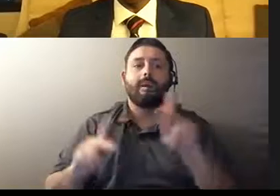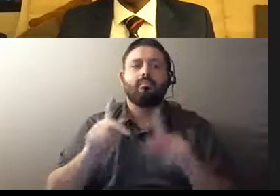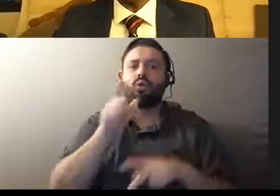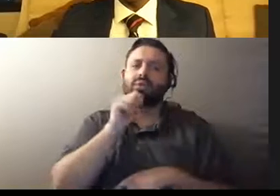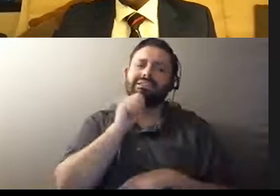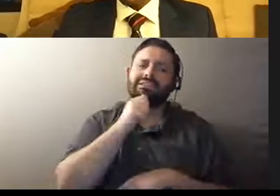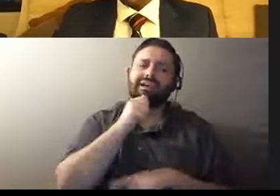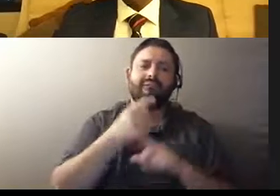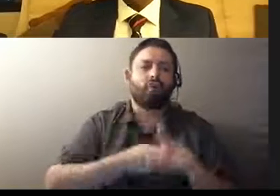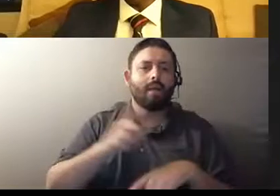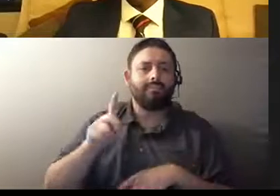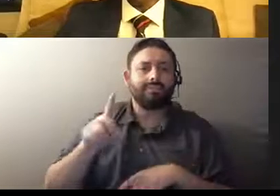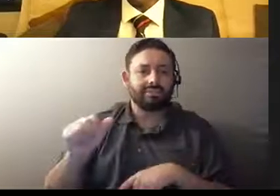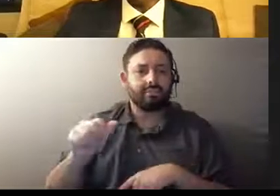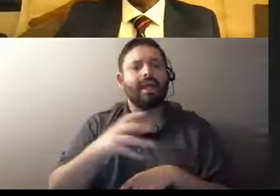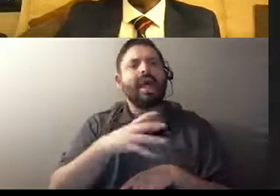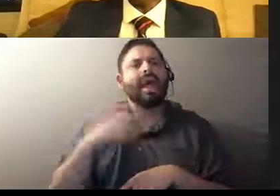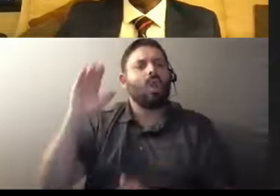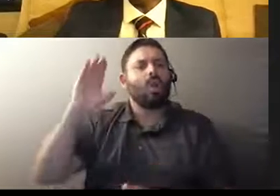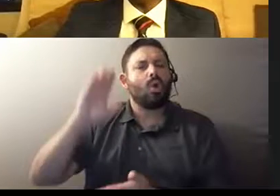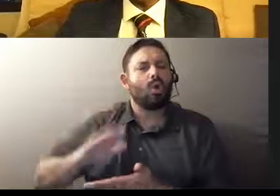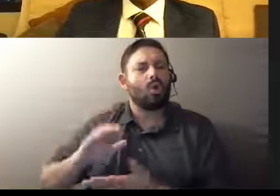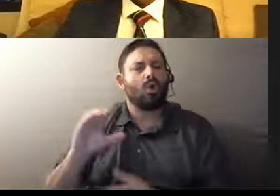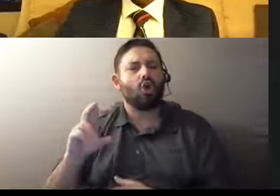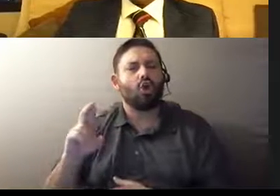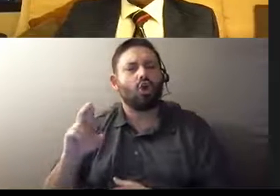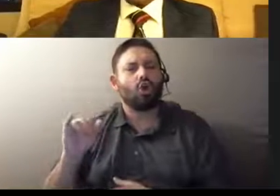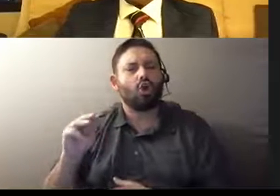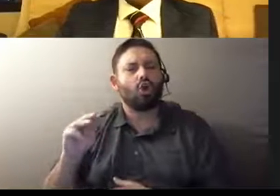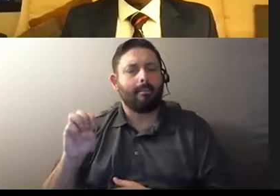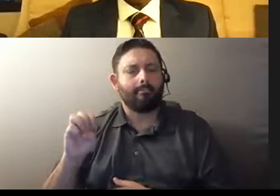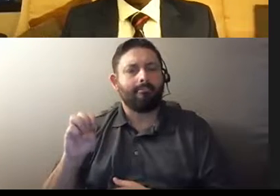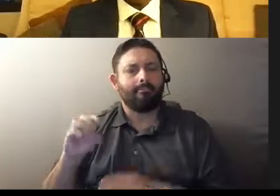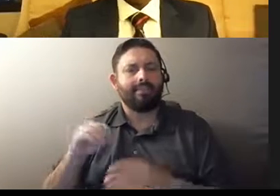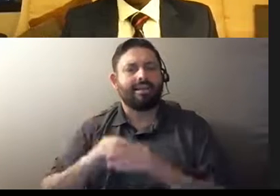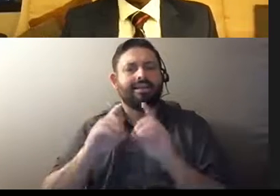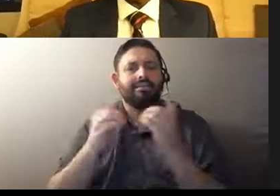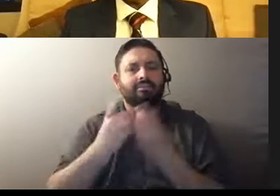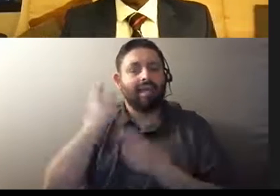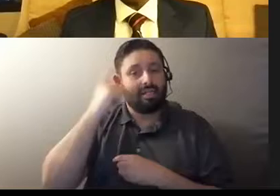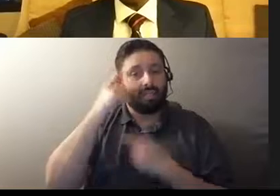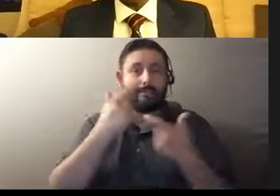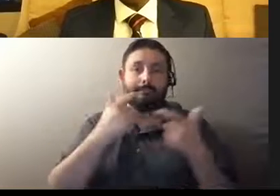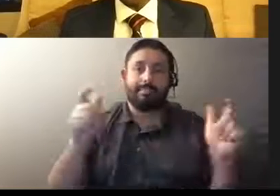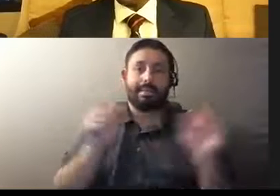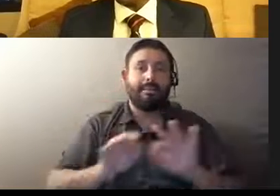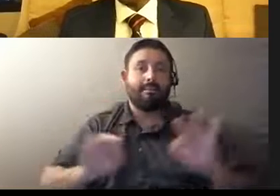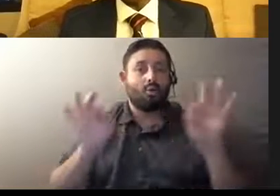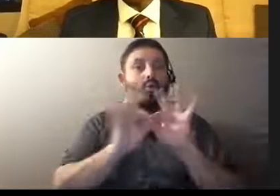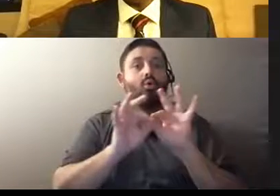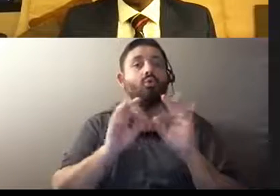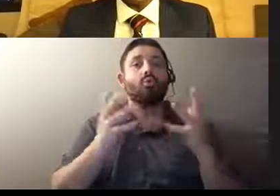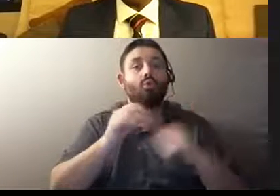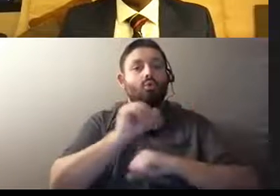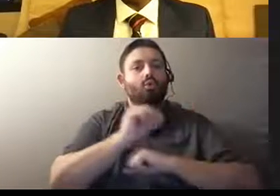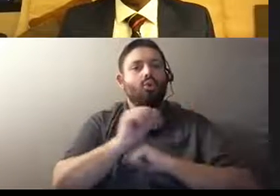but also to help lower the crime rate throughout the district. And I think that a big important part of that is going to be working through